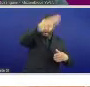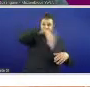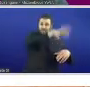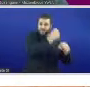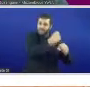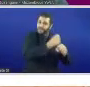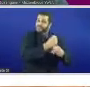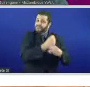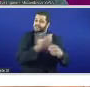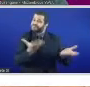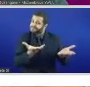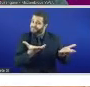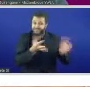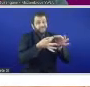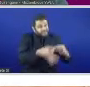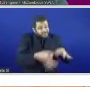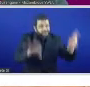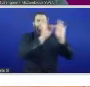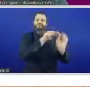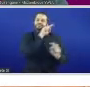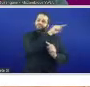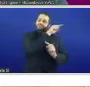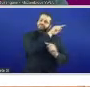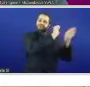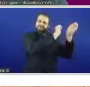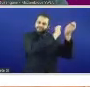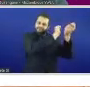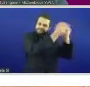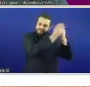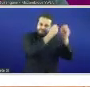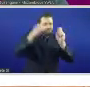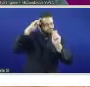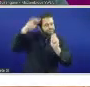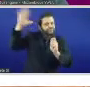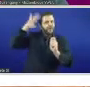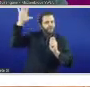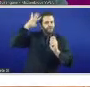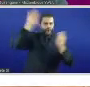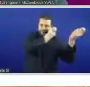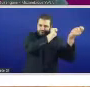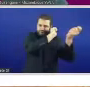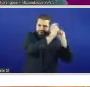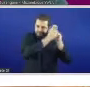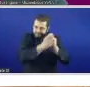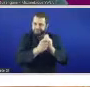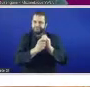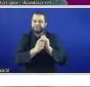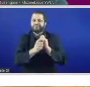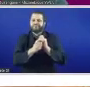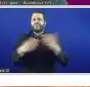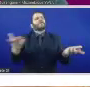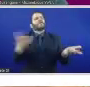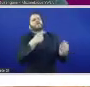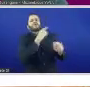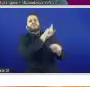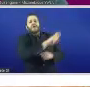and boys is really asking for men to cede space. Male